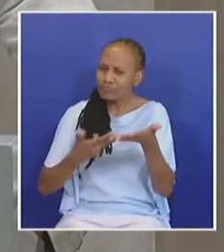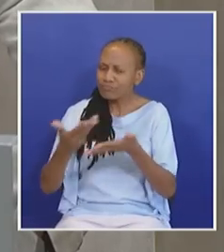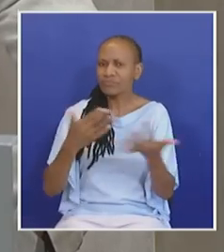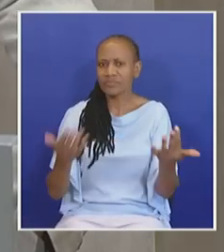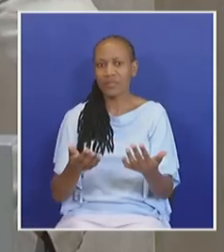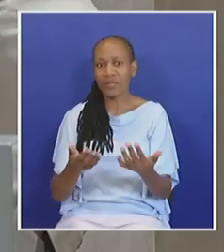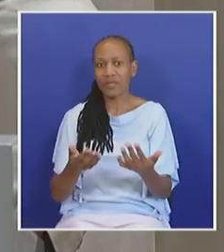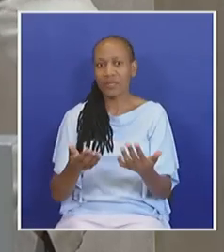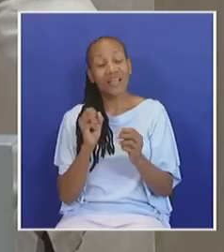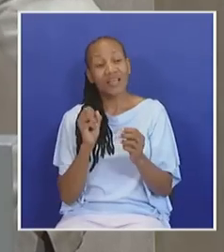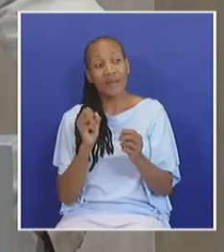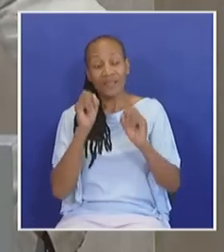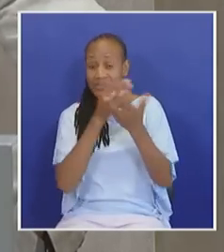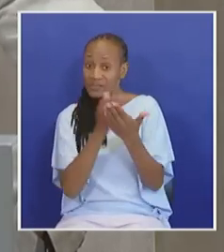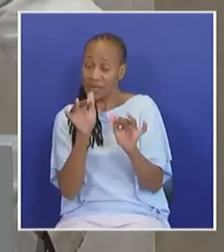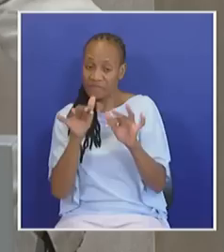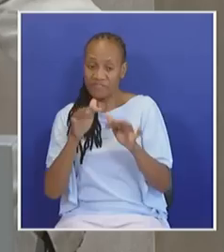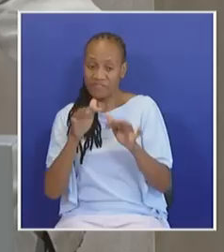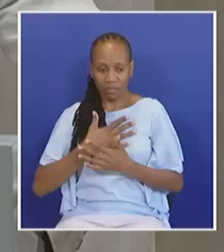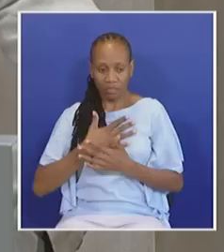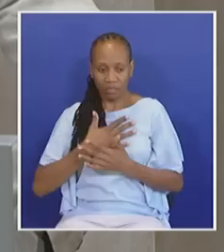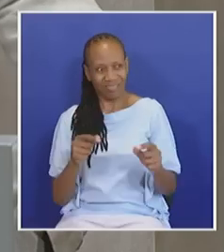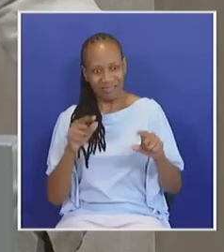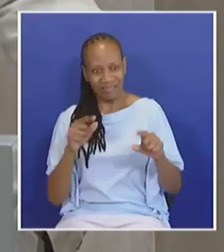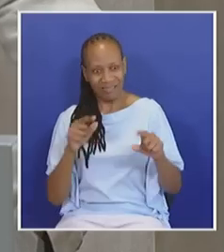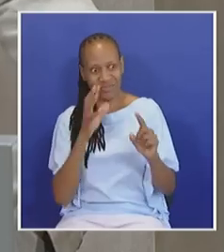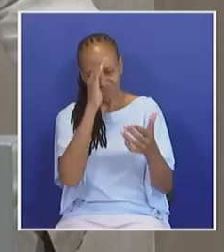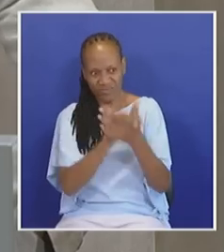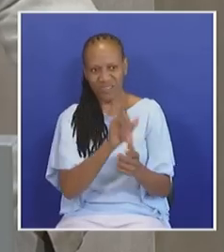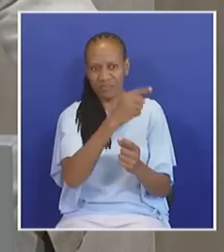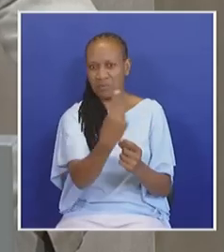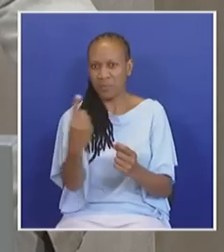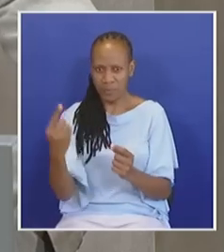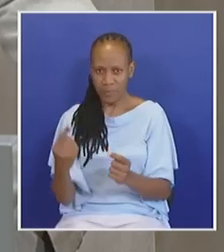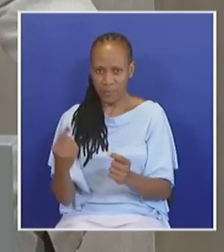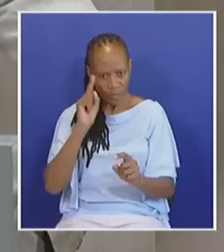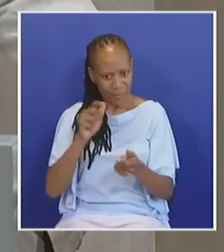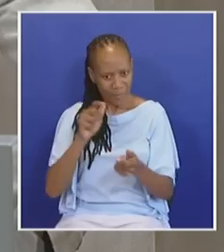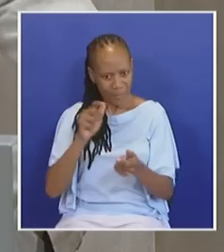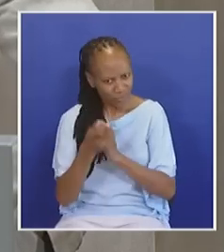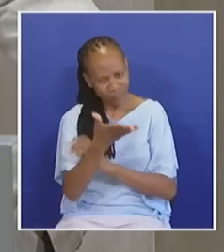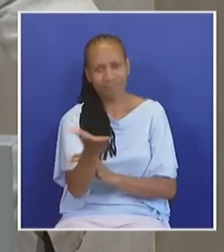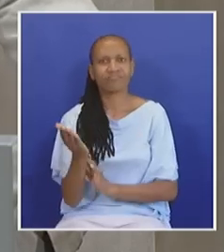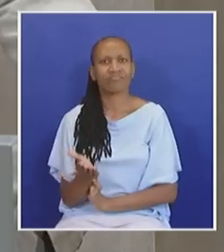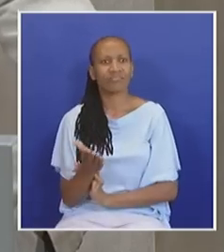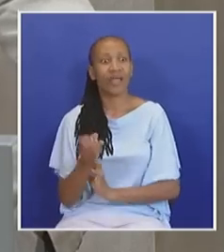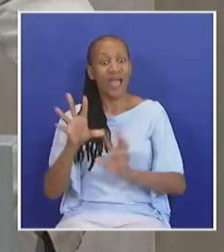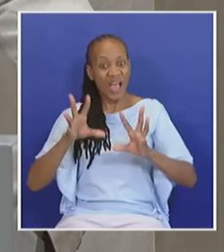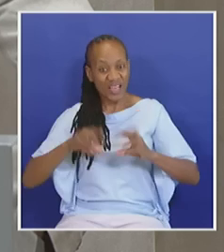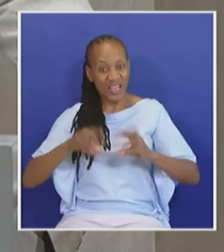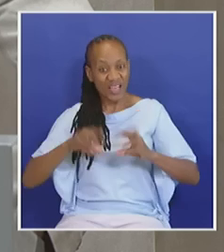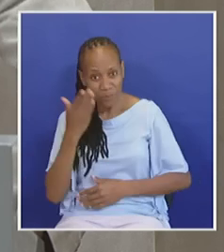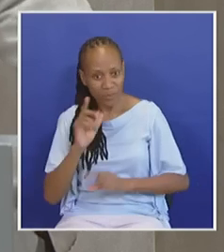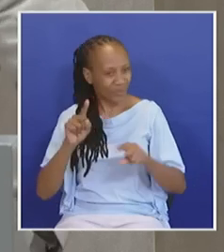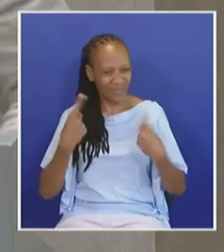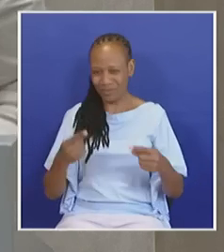of those who still feel threatened. Intolerance and extremism does not have a place in this